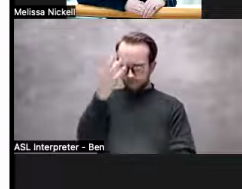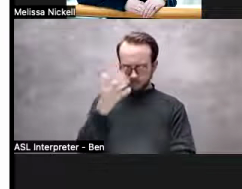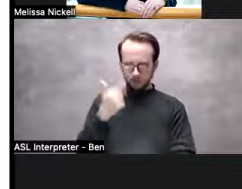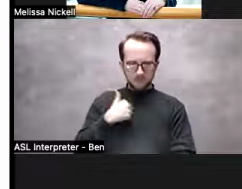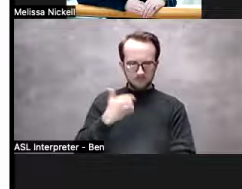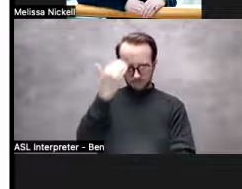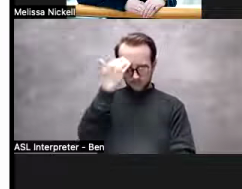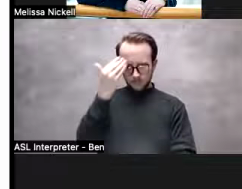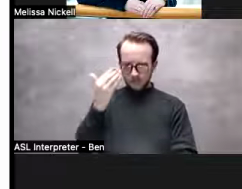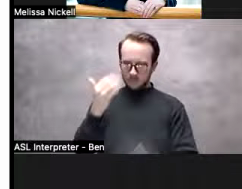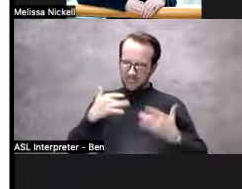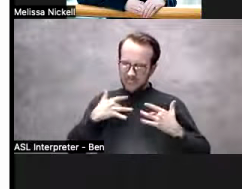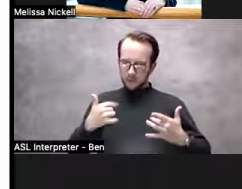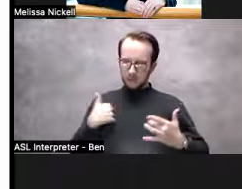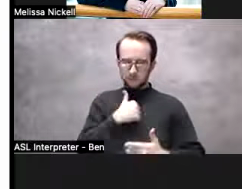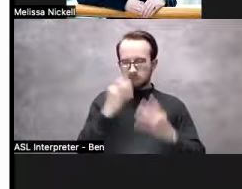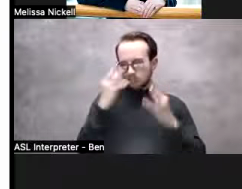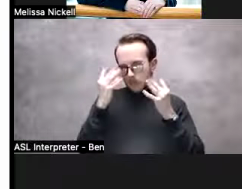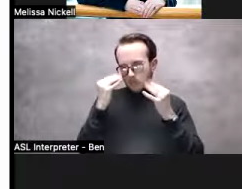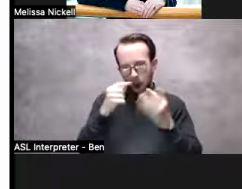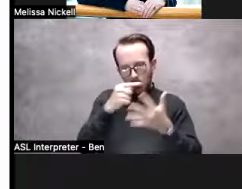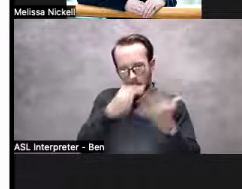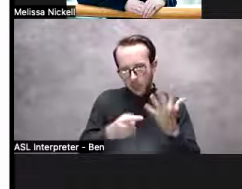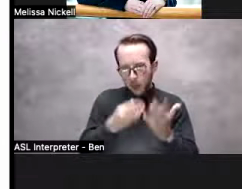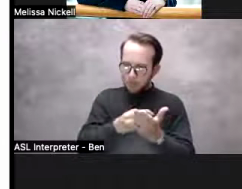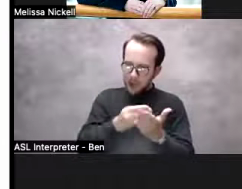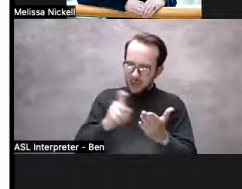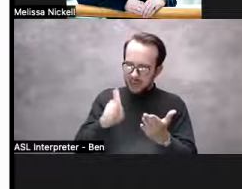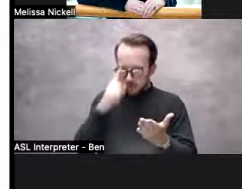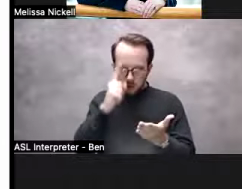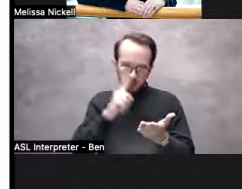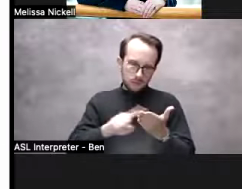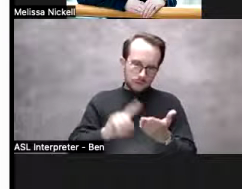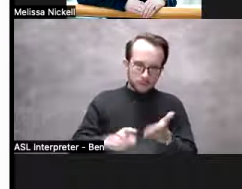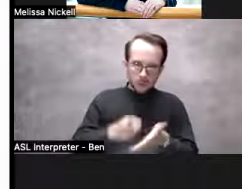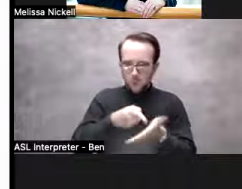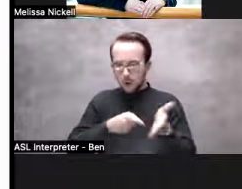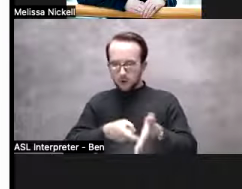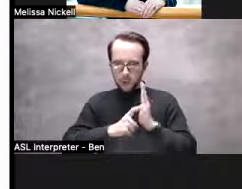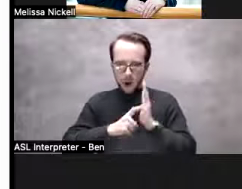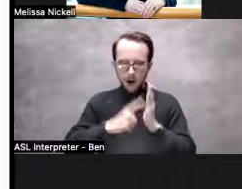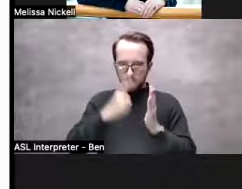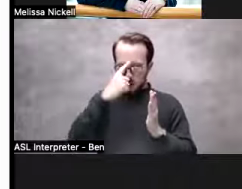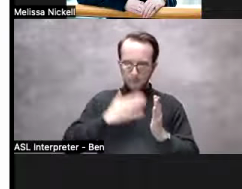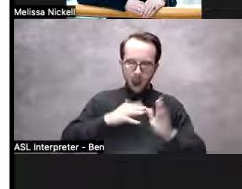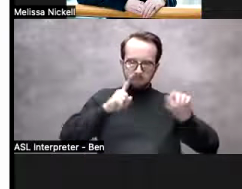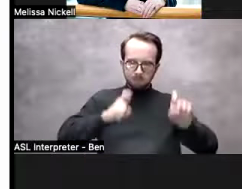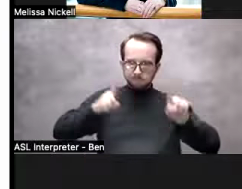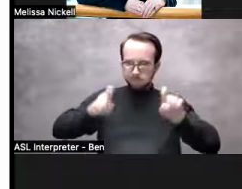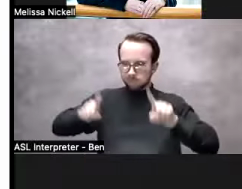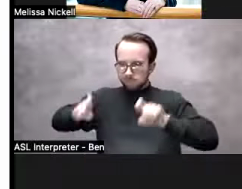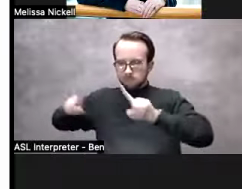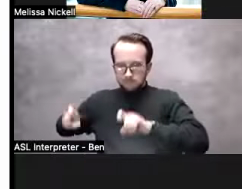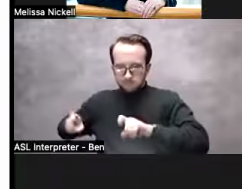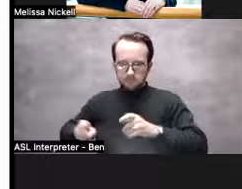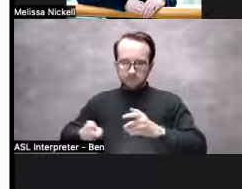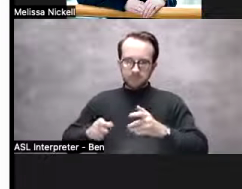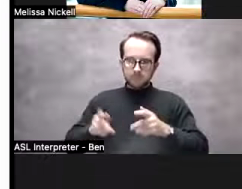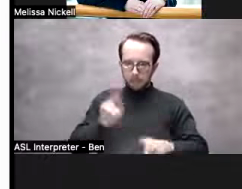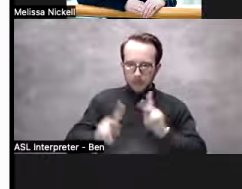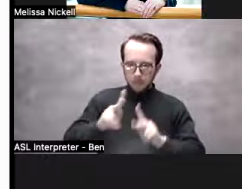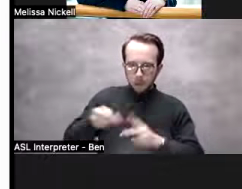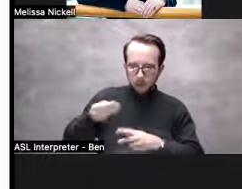lot about the amount of money we need to do our research, what is required to carry out whatever experiments we're going to do, what about personnel costs and